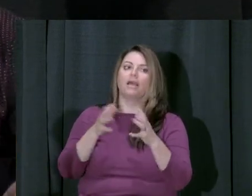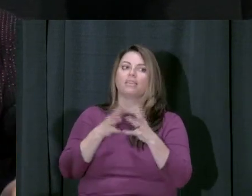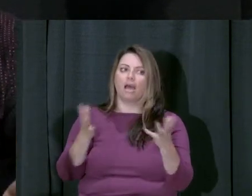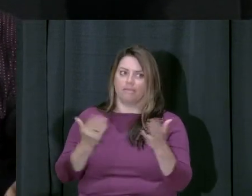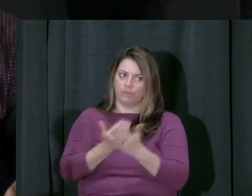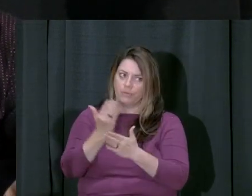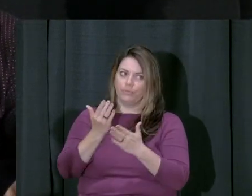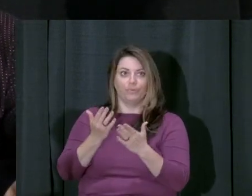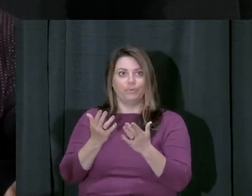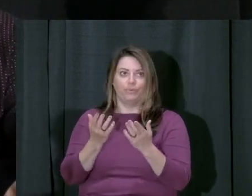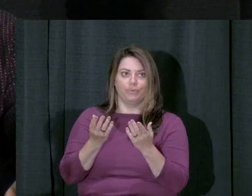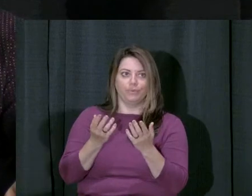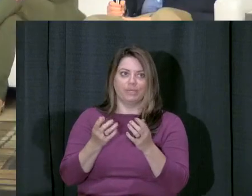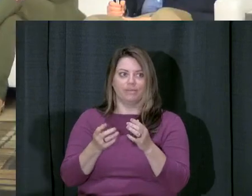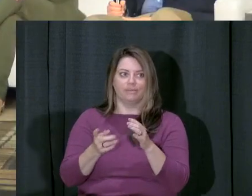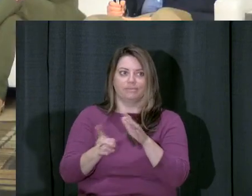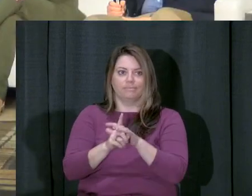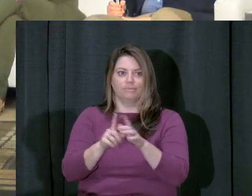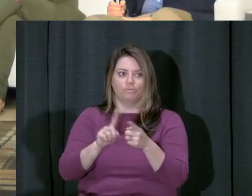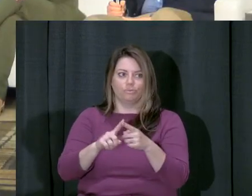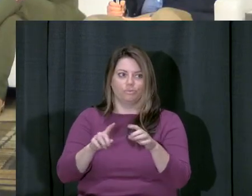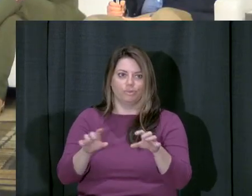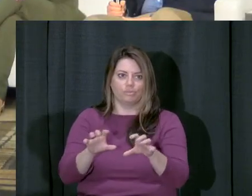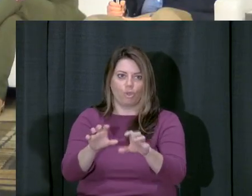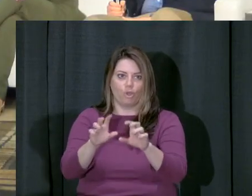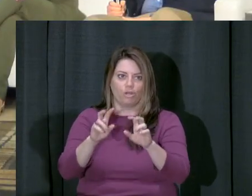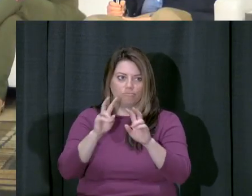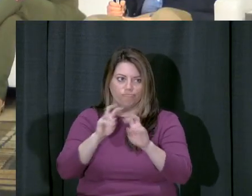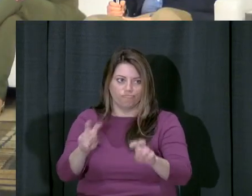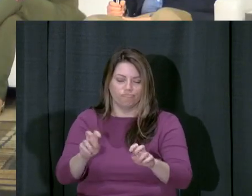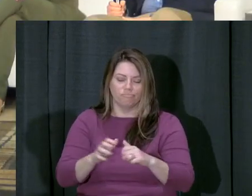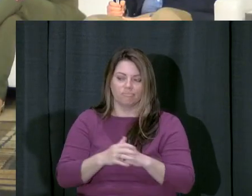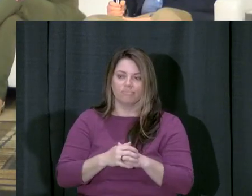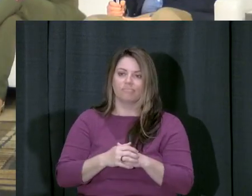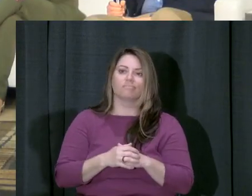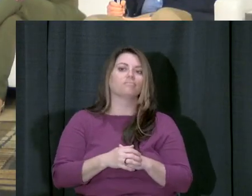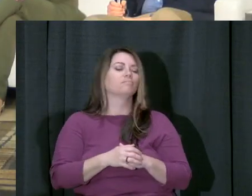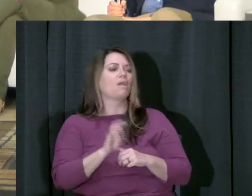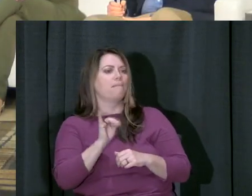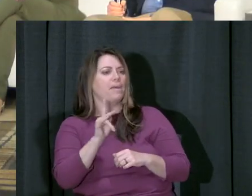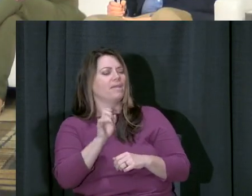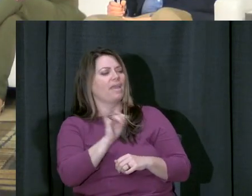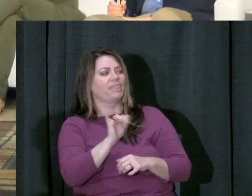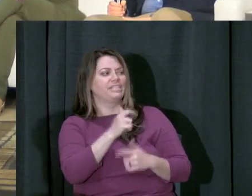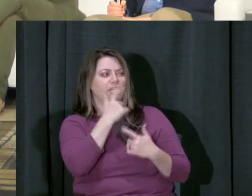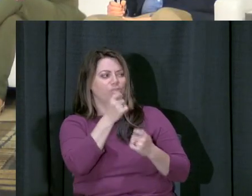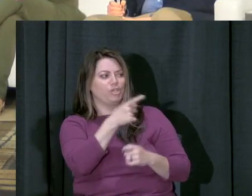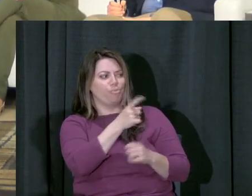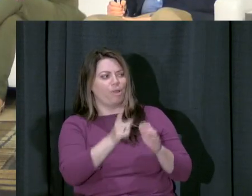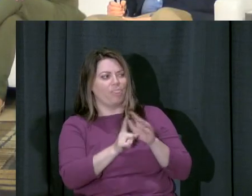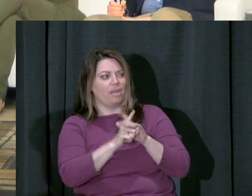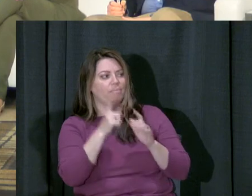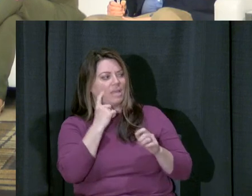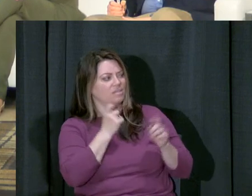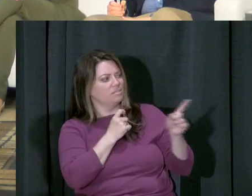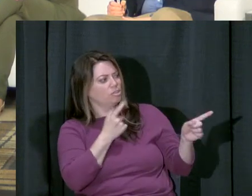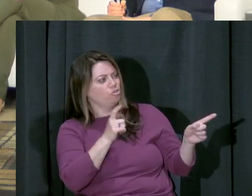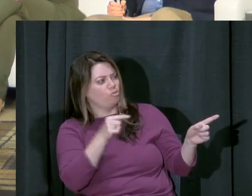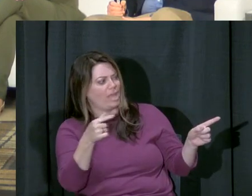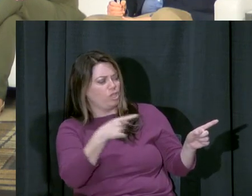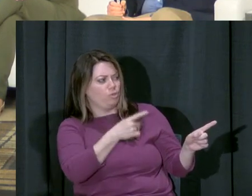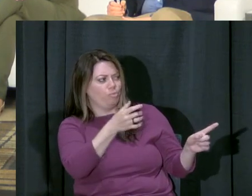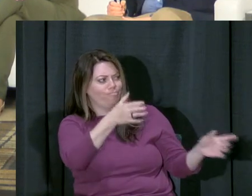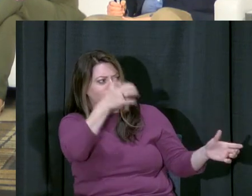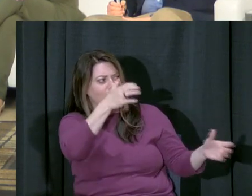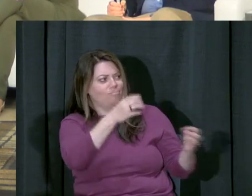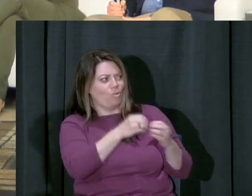new territory for us to explore. I mean, it's interesting you brought that up because I think, and Greg, you know this way better than just about anyone I